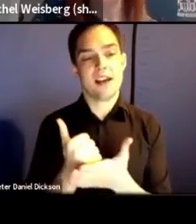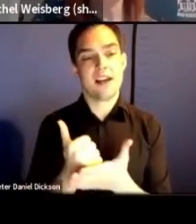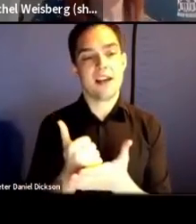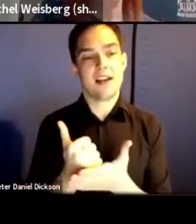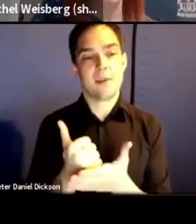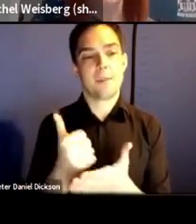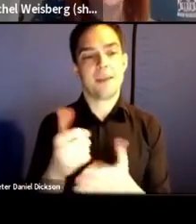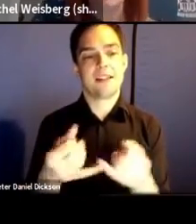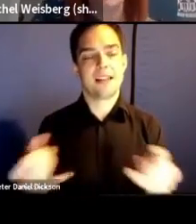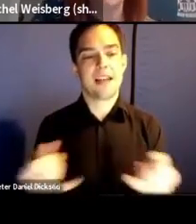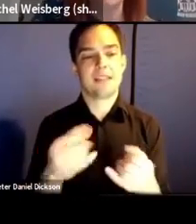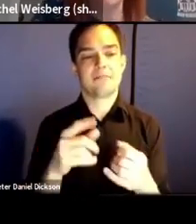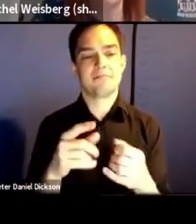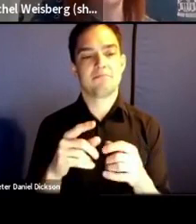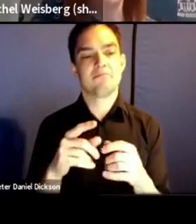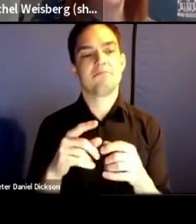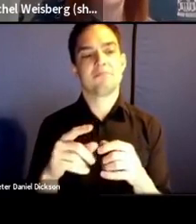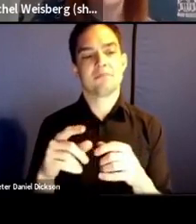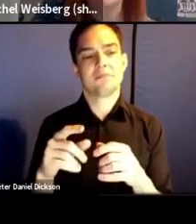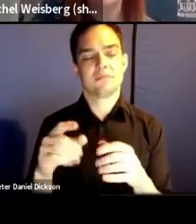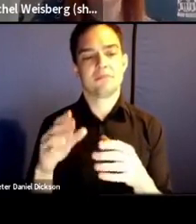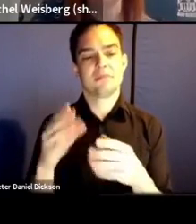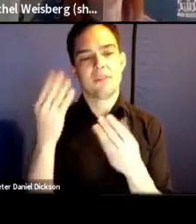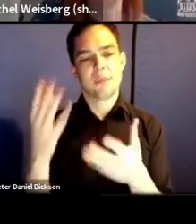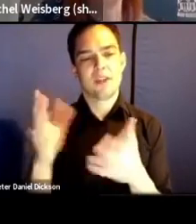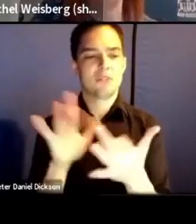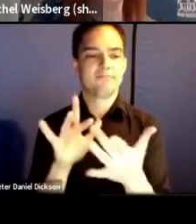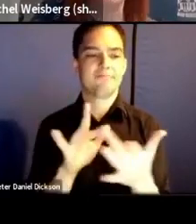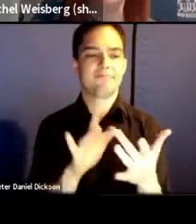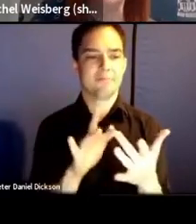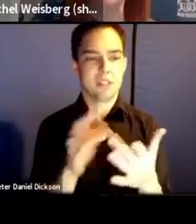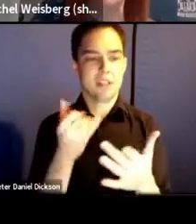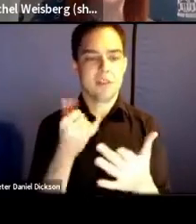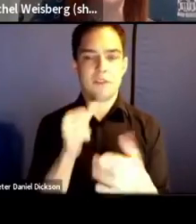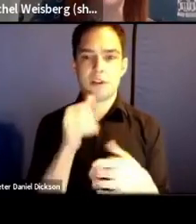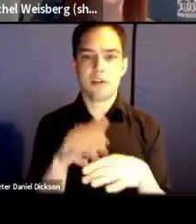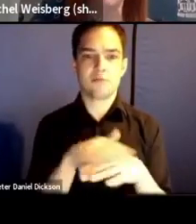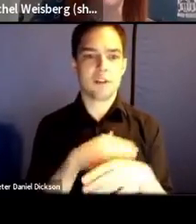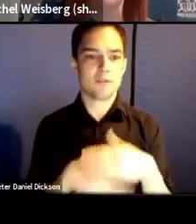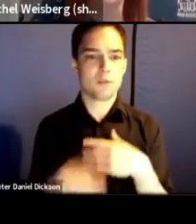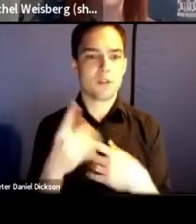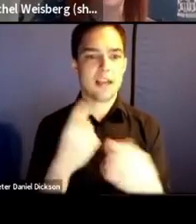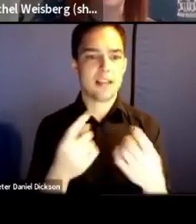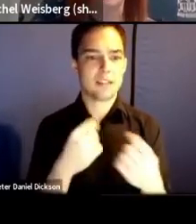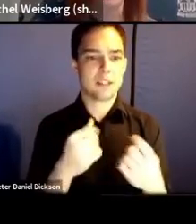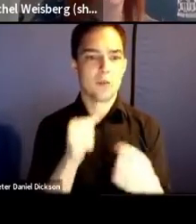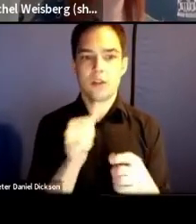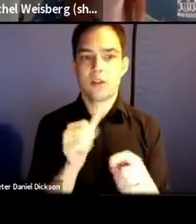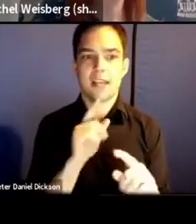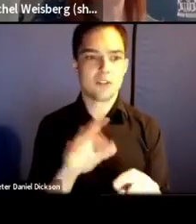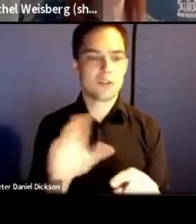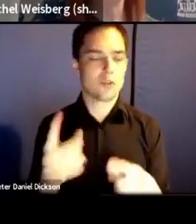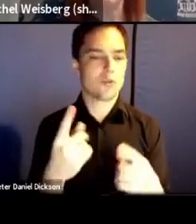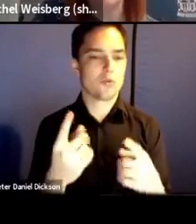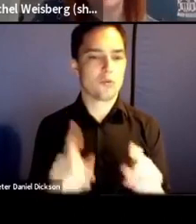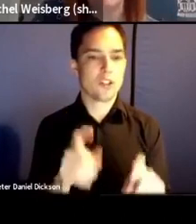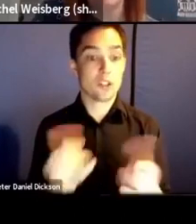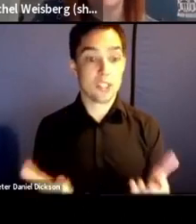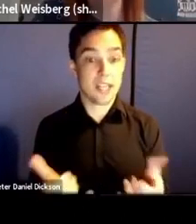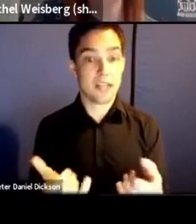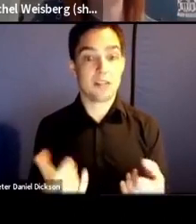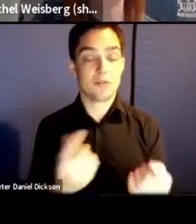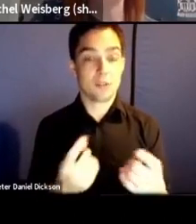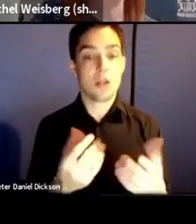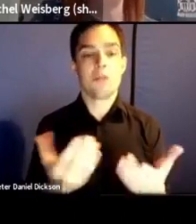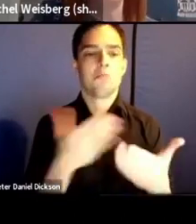information. If for some reason we don't get your question answered today, or you don't feel comfortable asking your question, please, please, please reach out